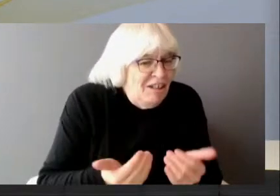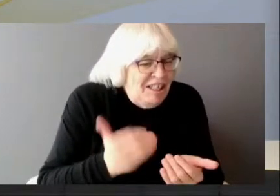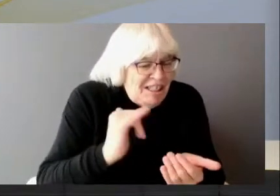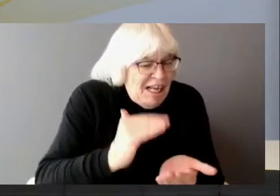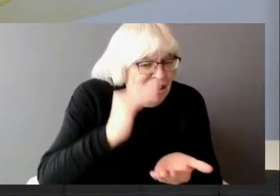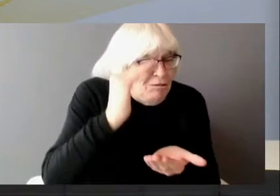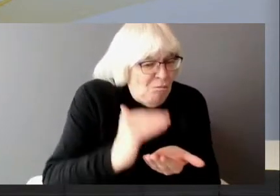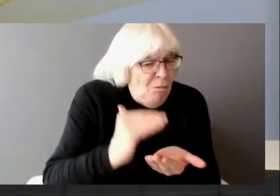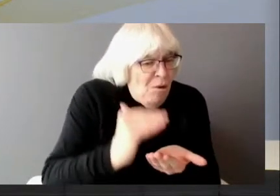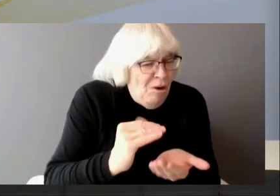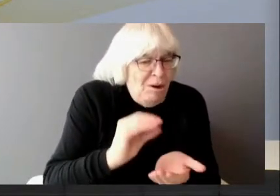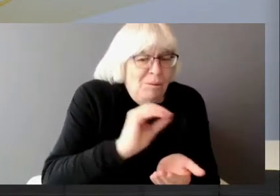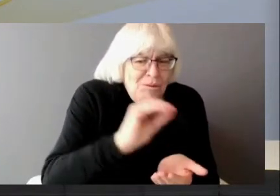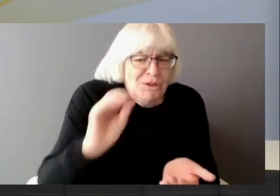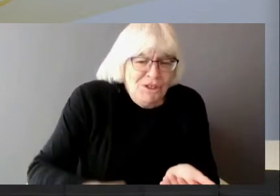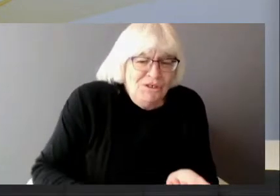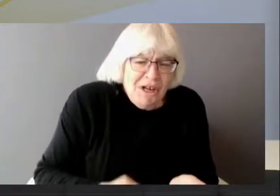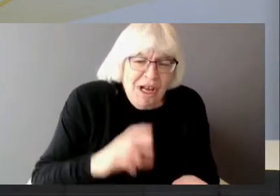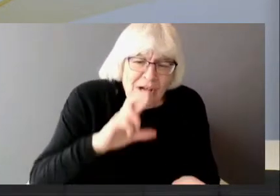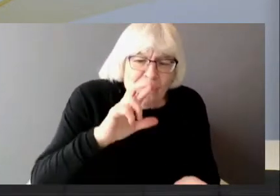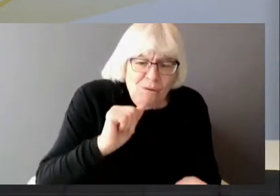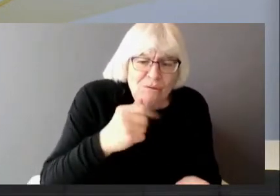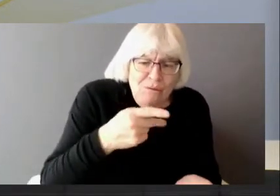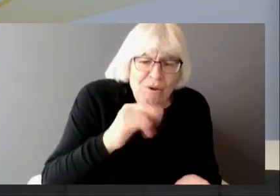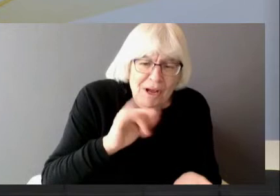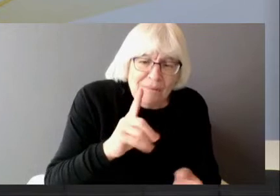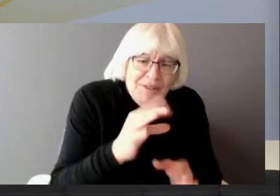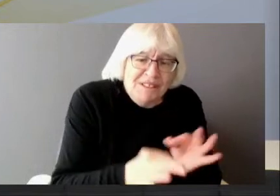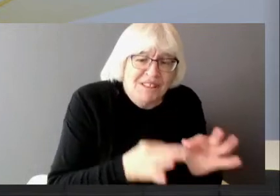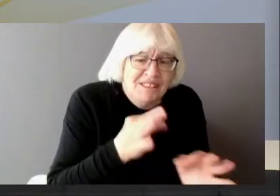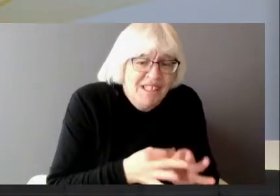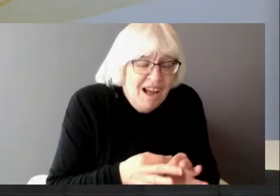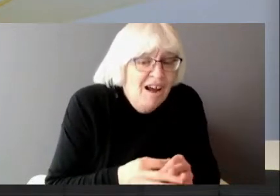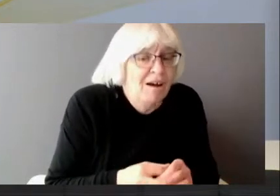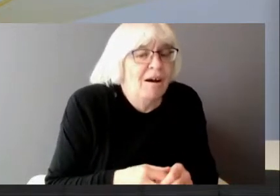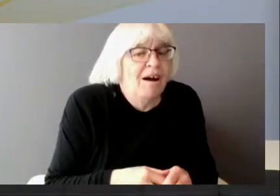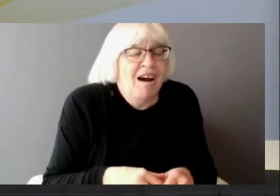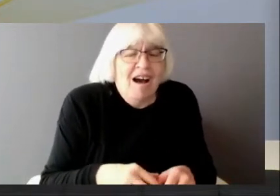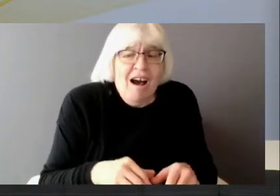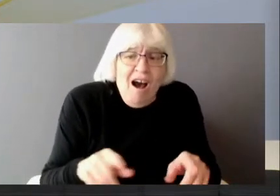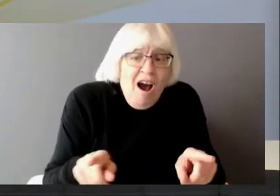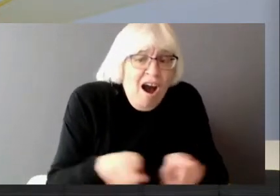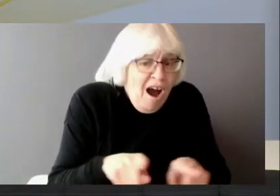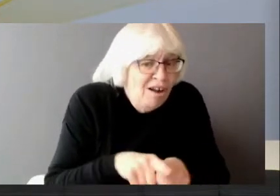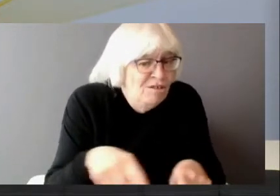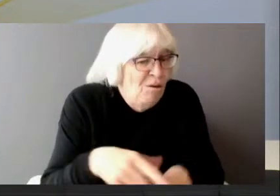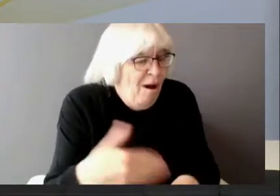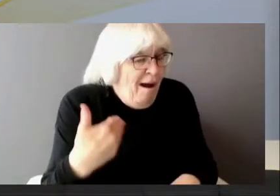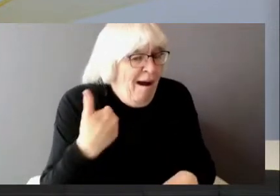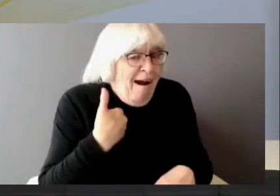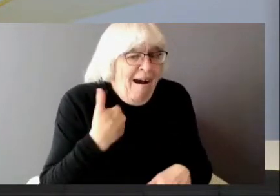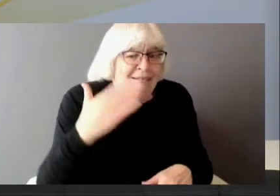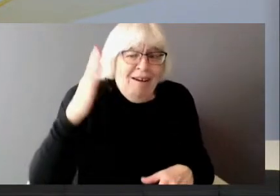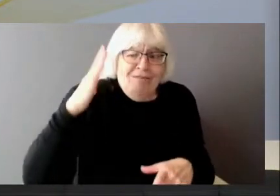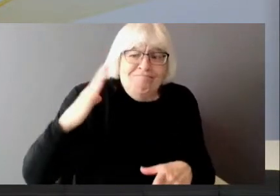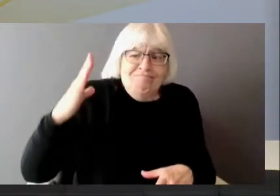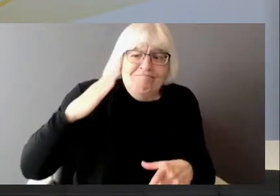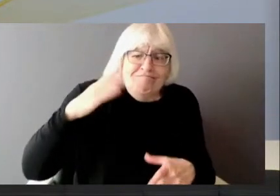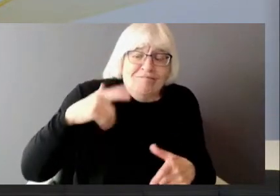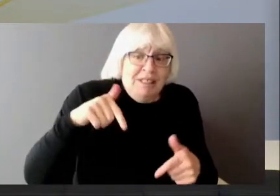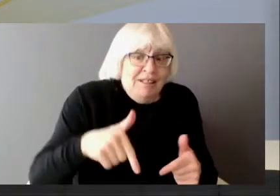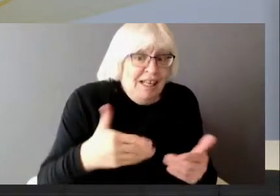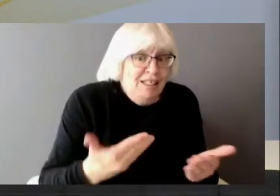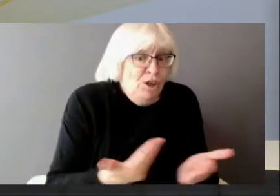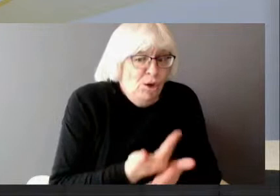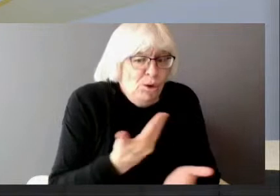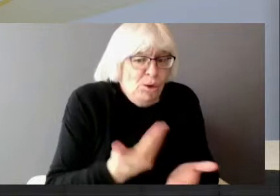tests. And we've talked before, too, Stu, there's the ID Now, which is a molecular-based rapid test, which